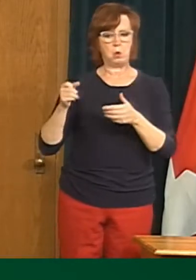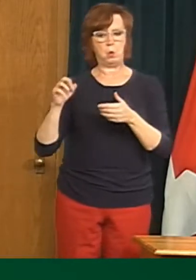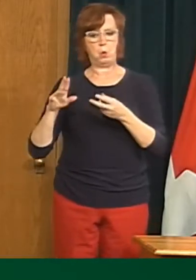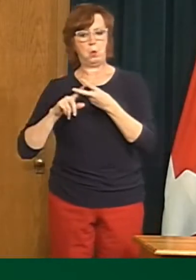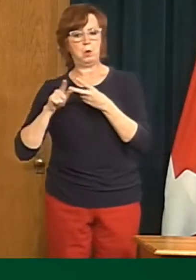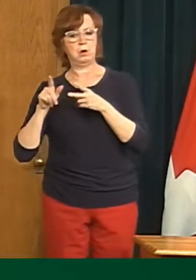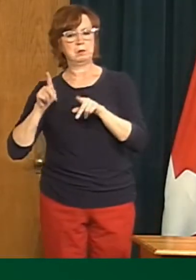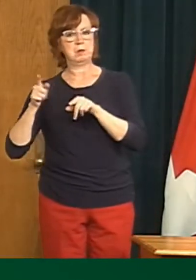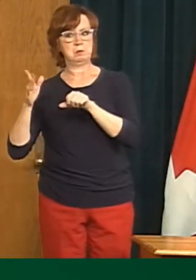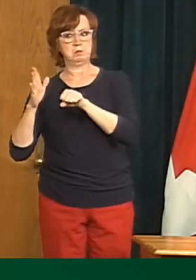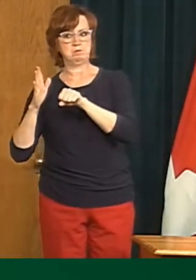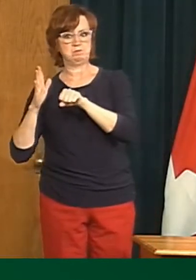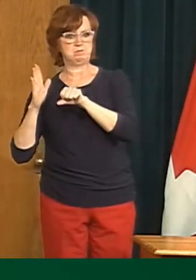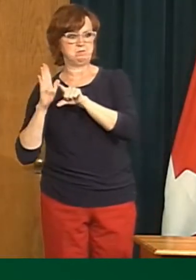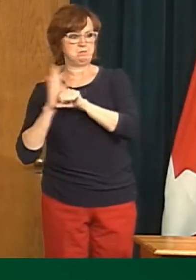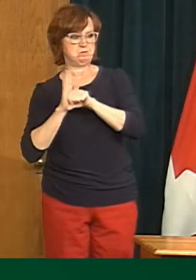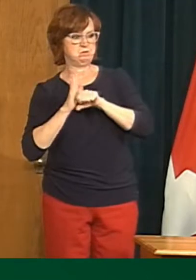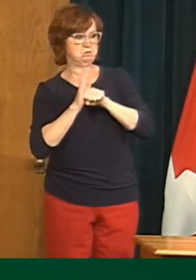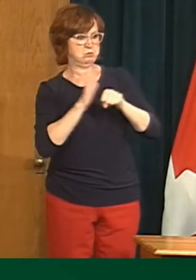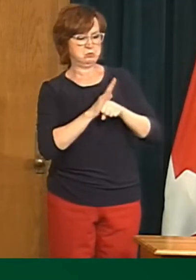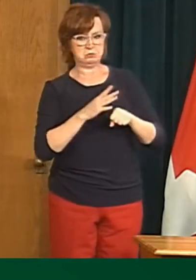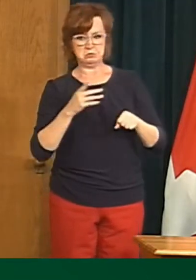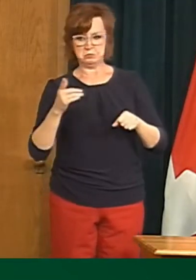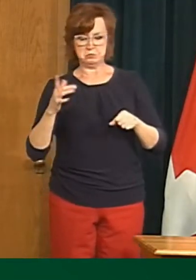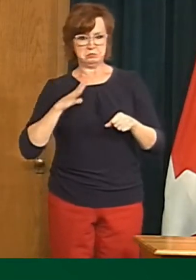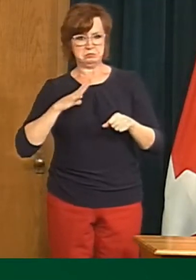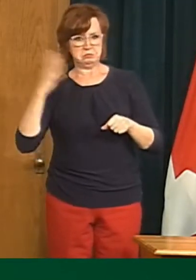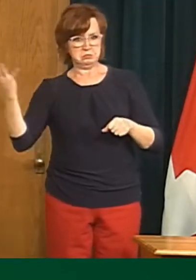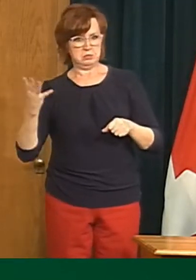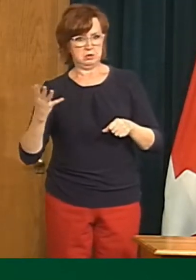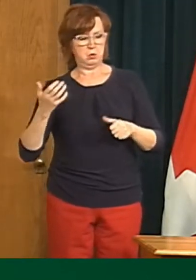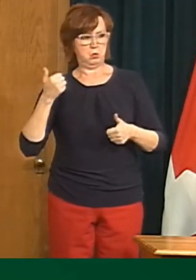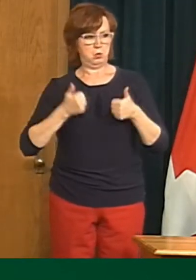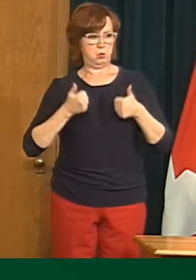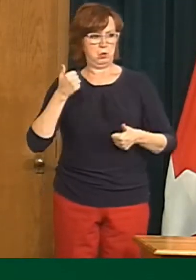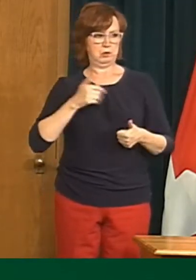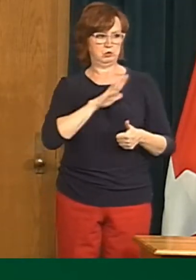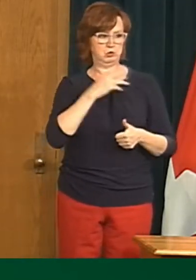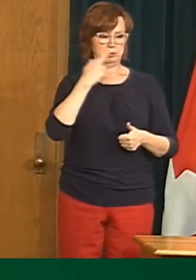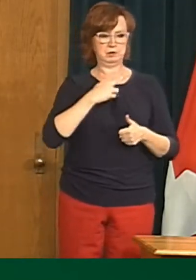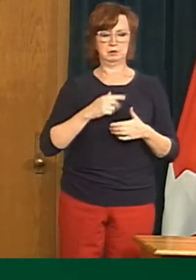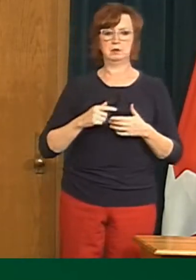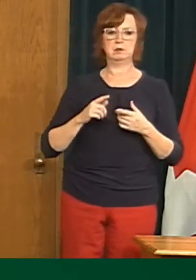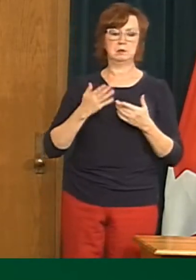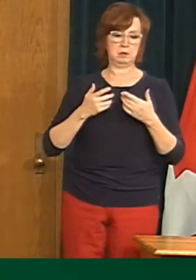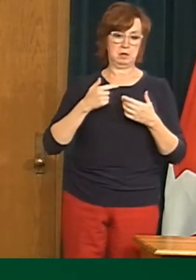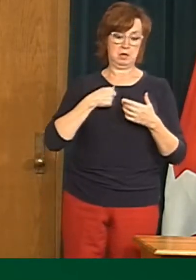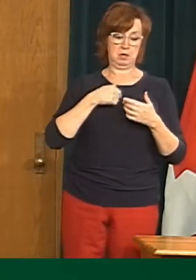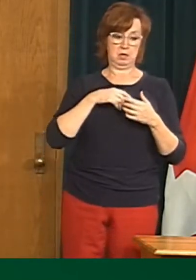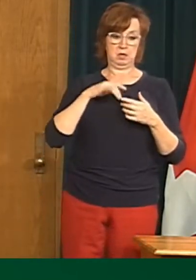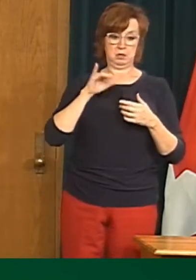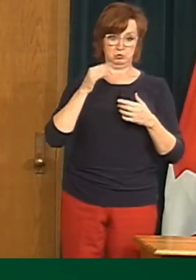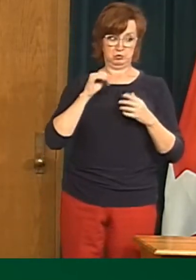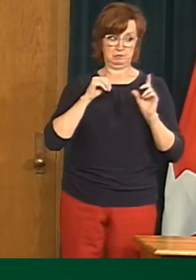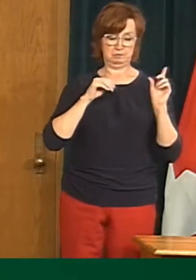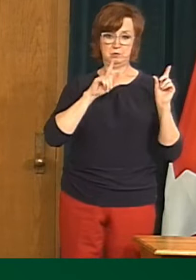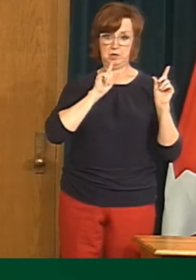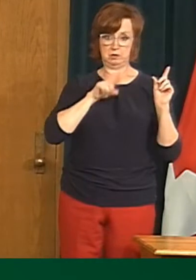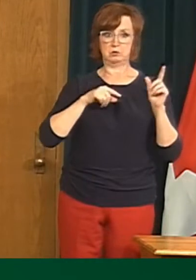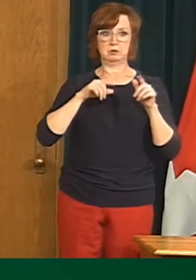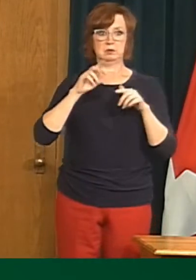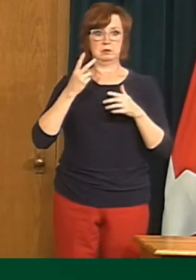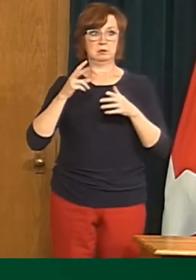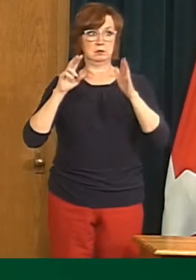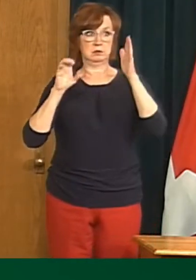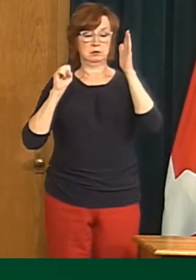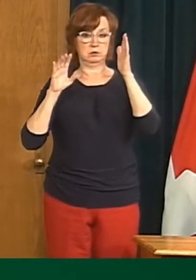decision to accelerate this? I would say, and Scott Livingstone might want to comment on this as well, but we had